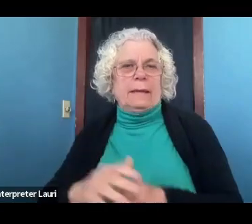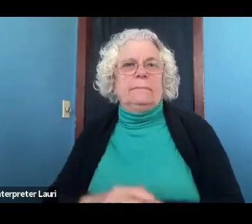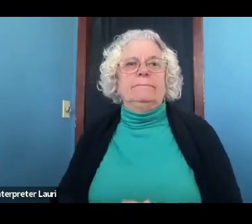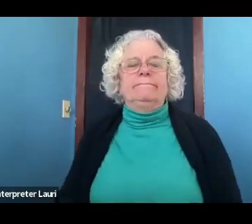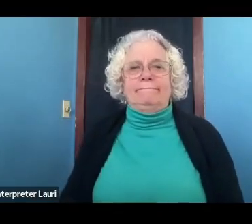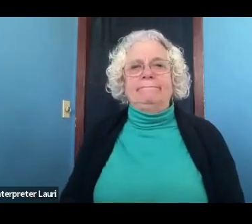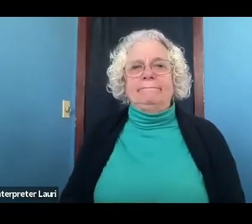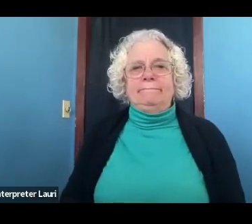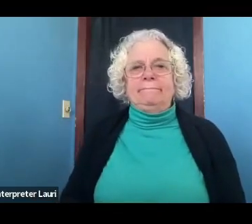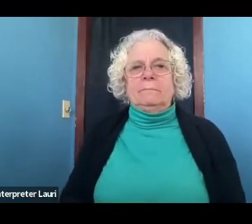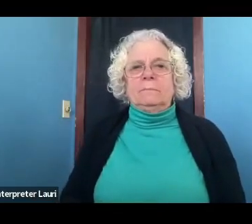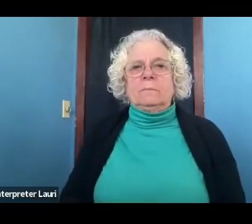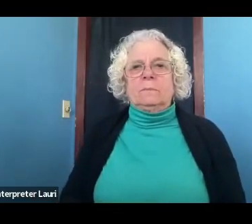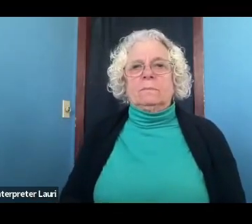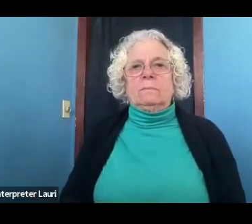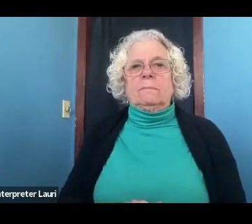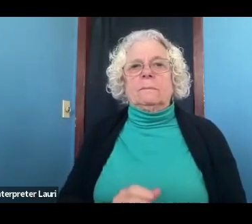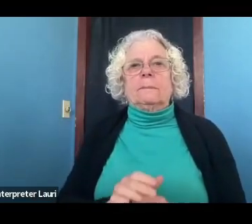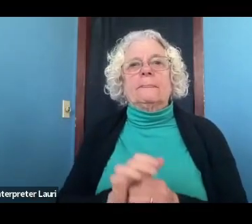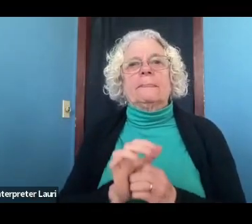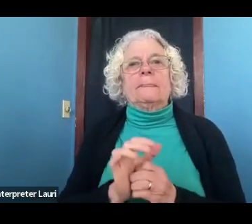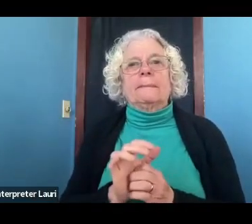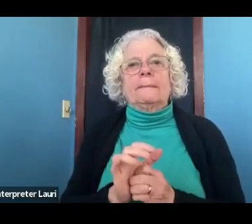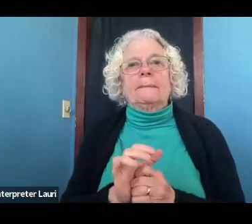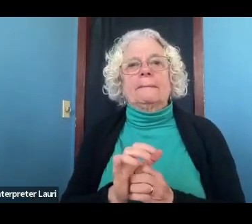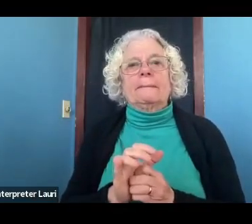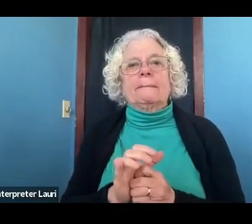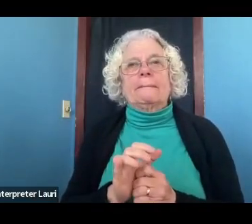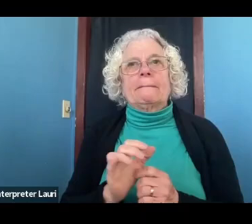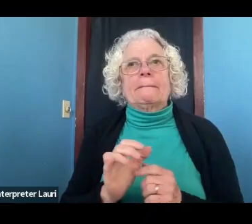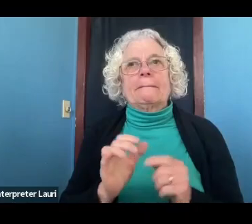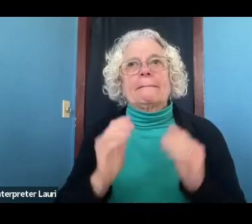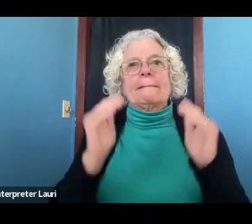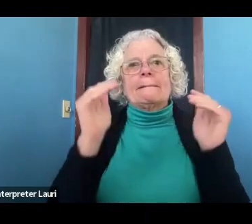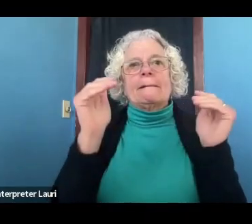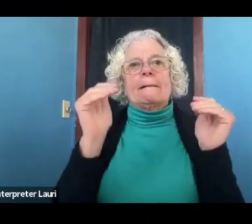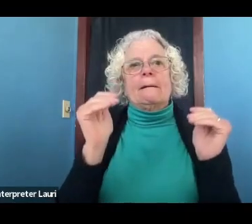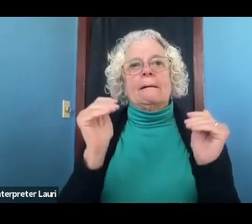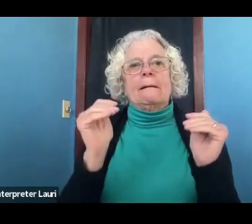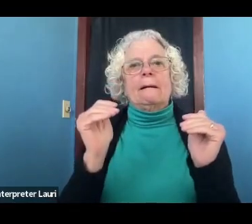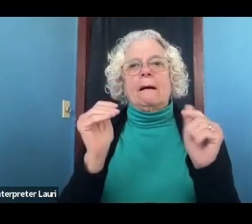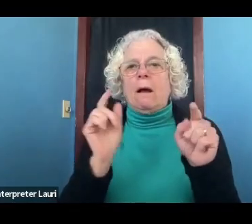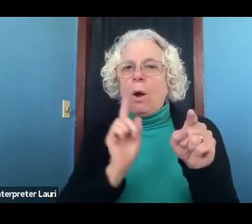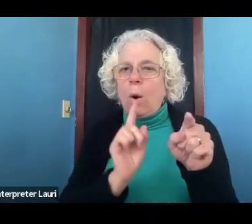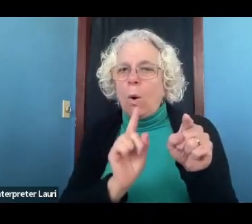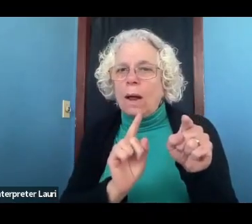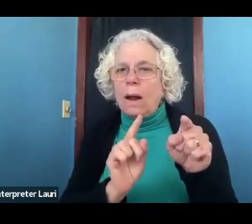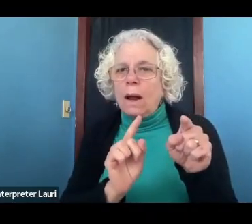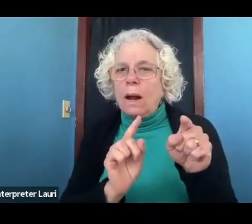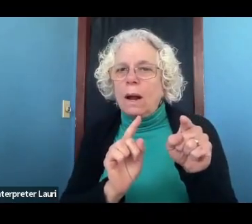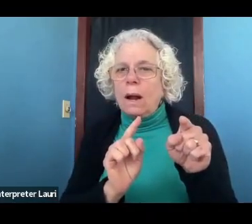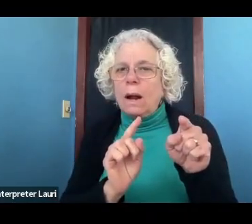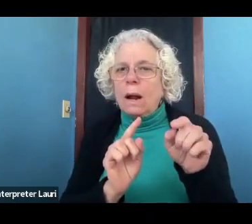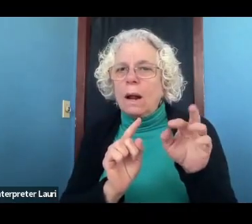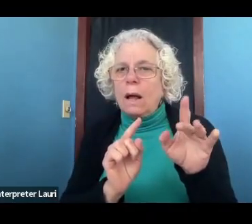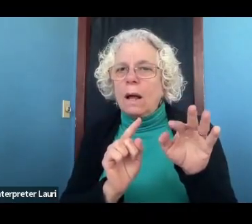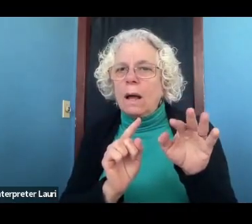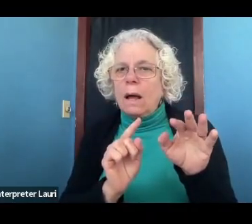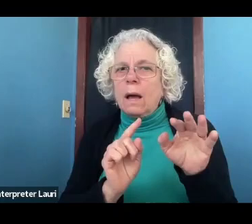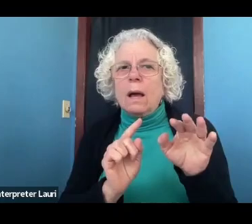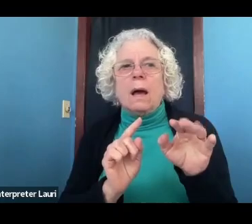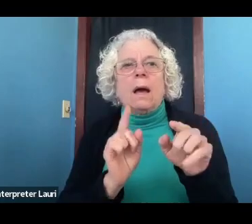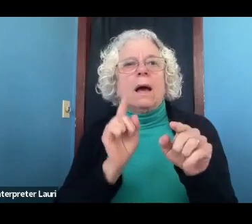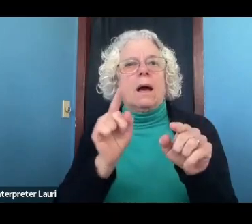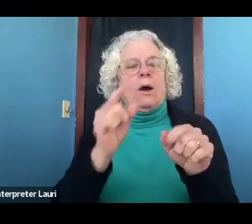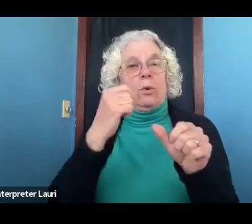encourage people to do so. Let's go to, before we go to the next slide, I mentioned